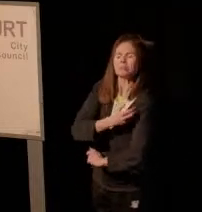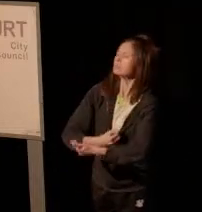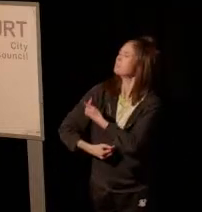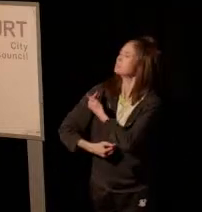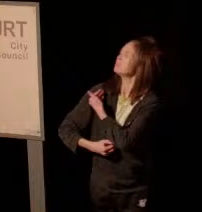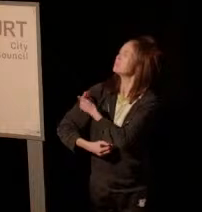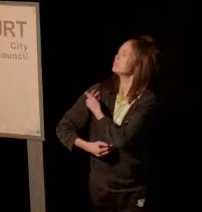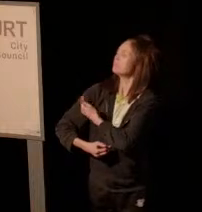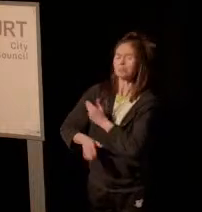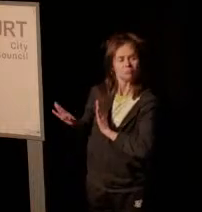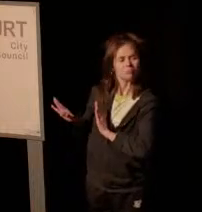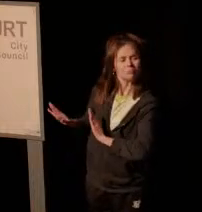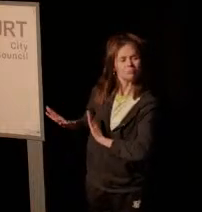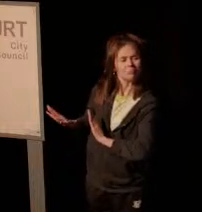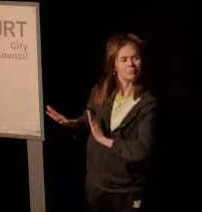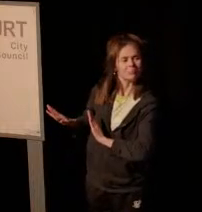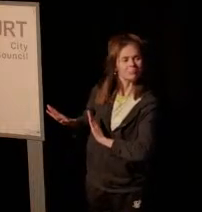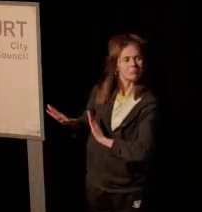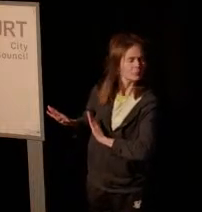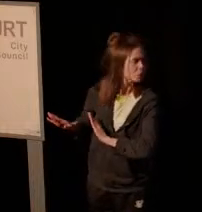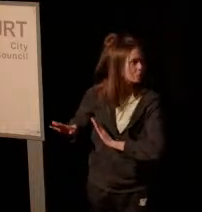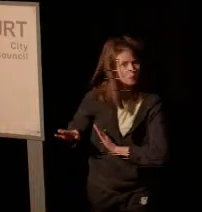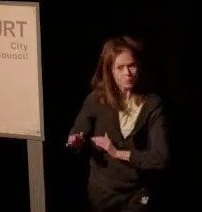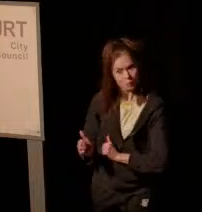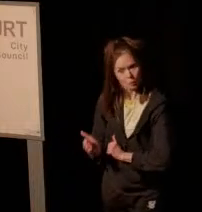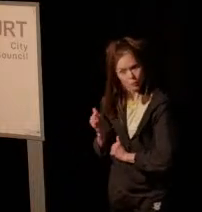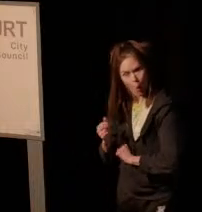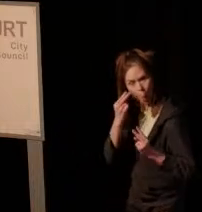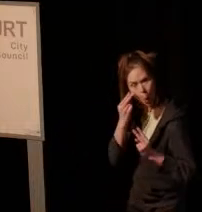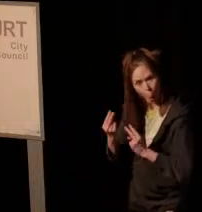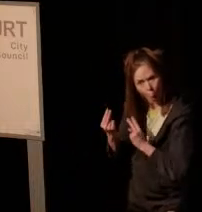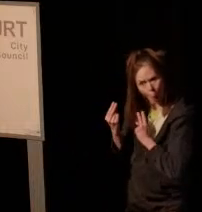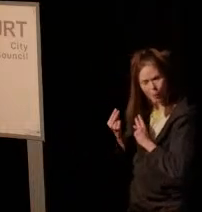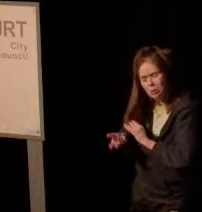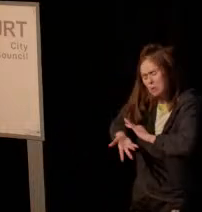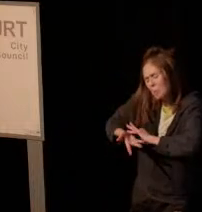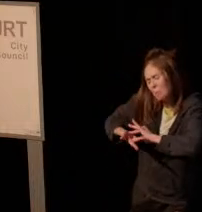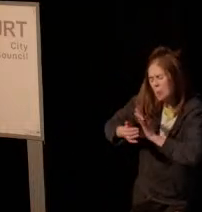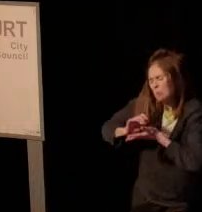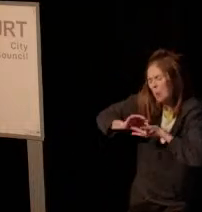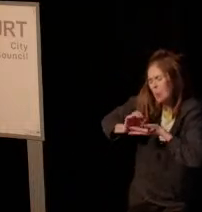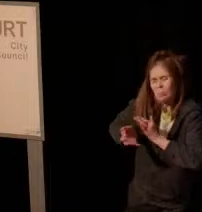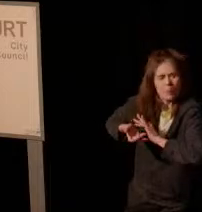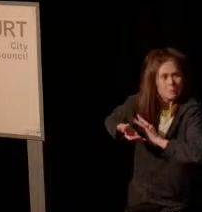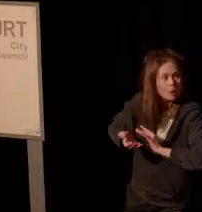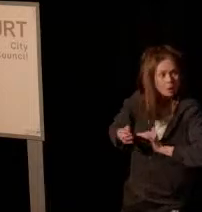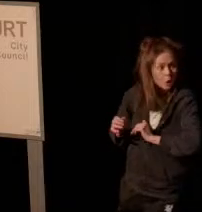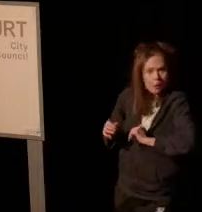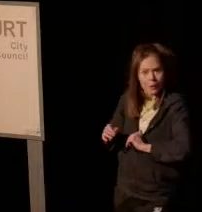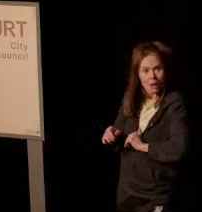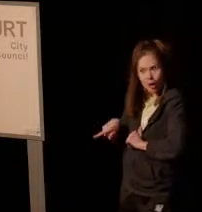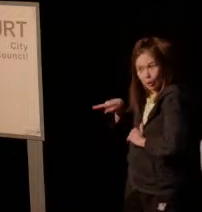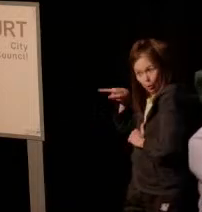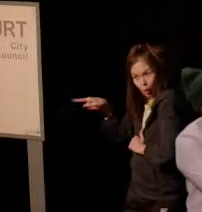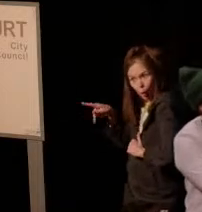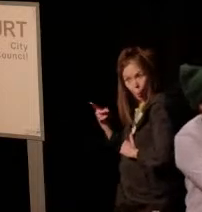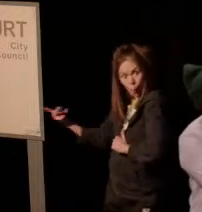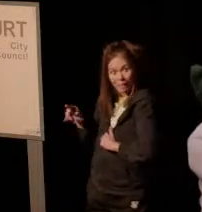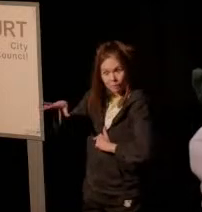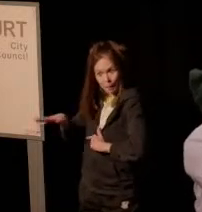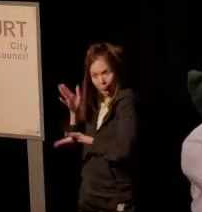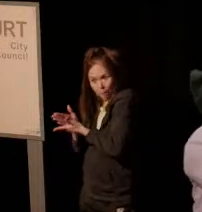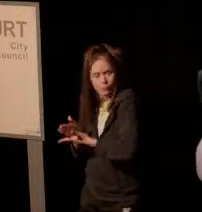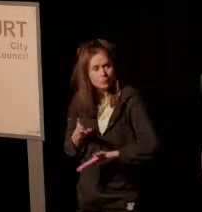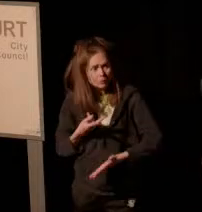cleanly, Captain. Just patty caking it upon his palm. How now, you wanton calf? Are you my calf?